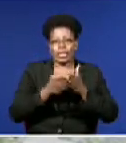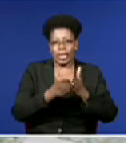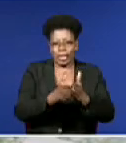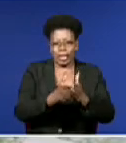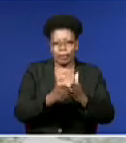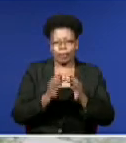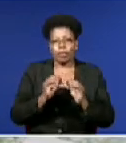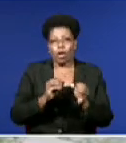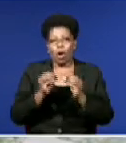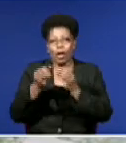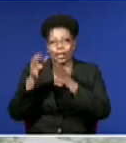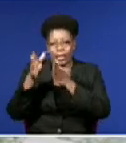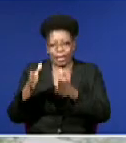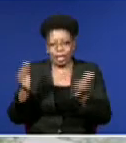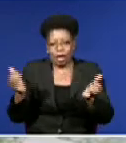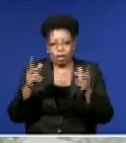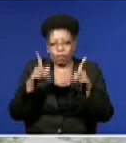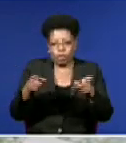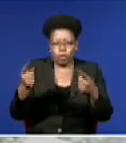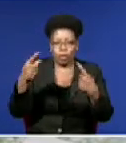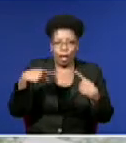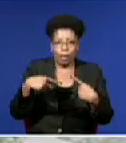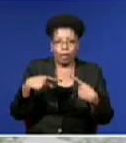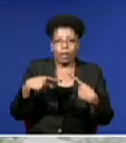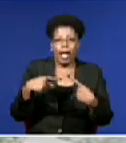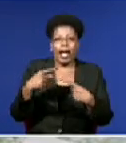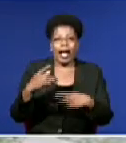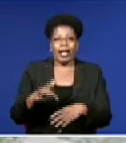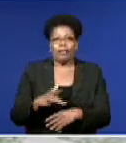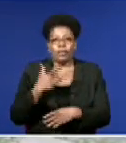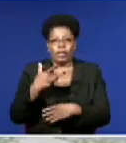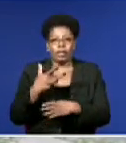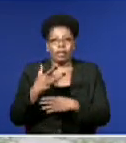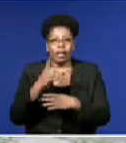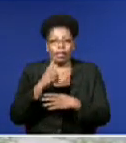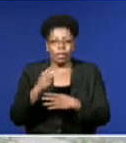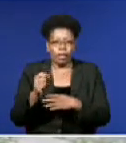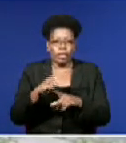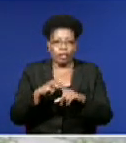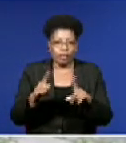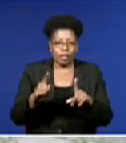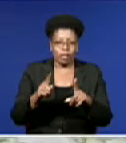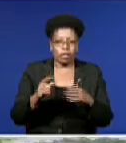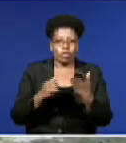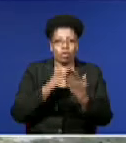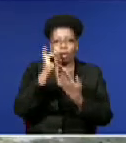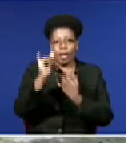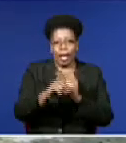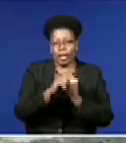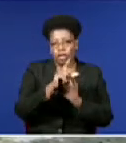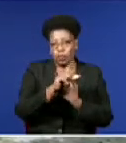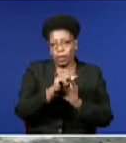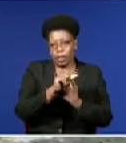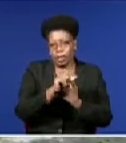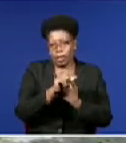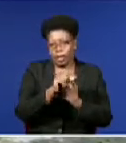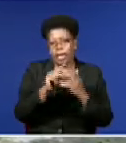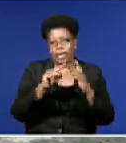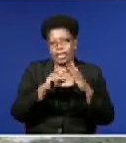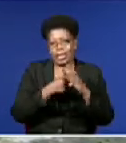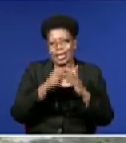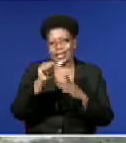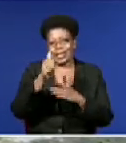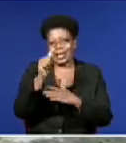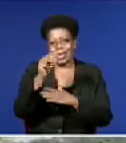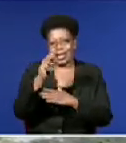are encouraging all to come out and enjoy the cultural exchange on July 19th through 20th. The races are expected to begin at 10 a.m. with